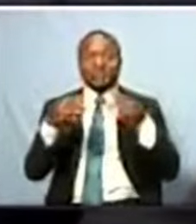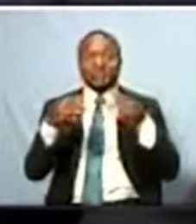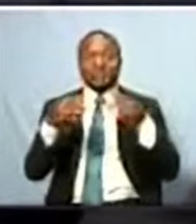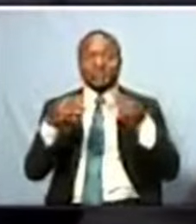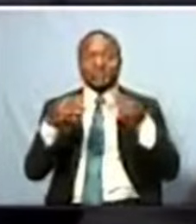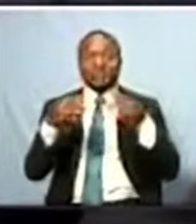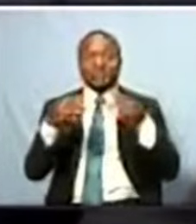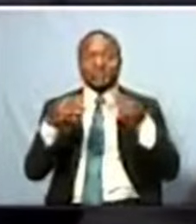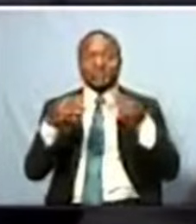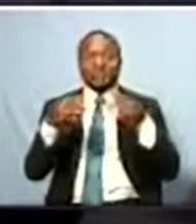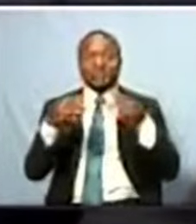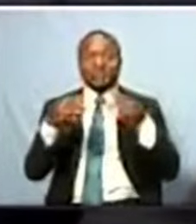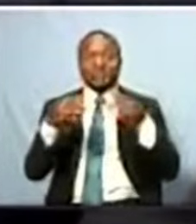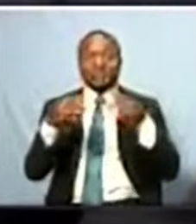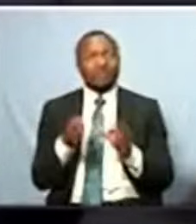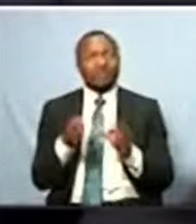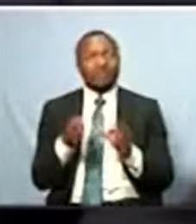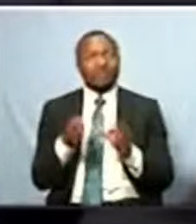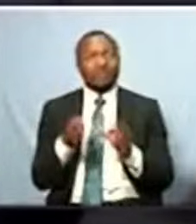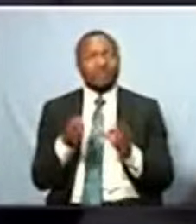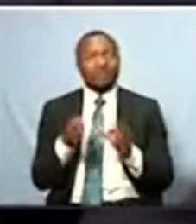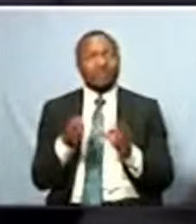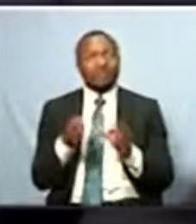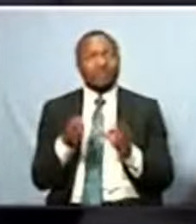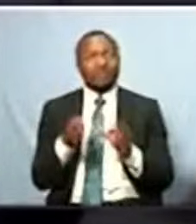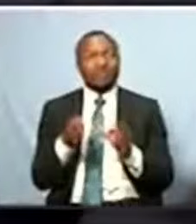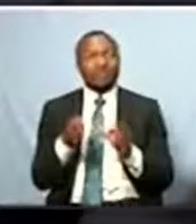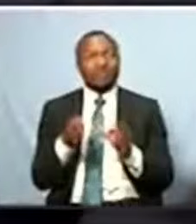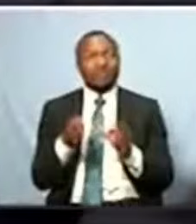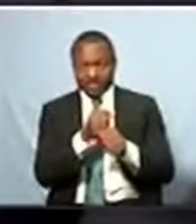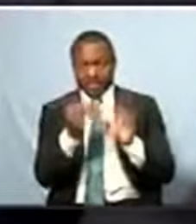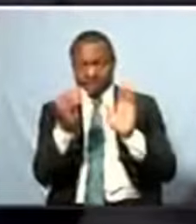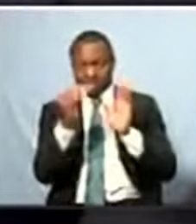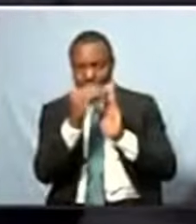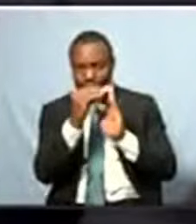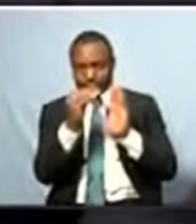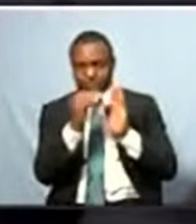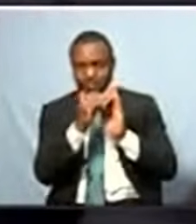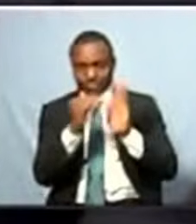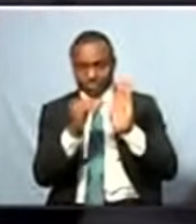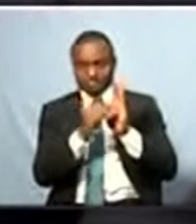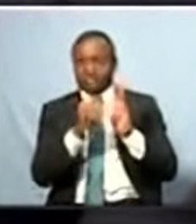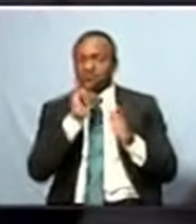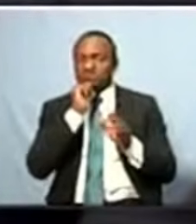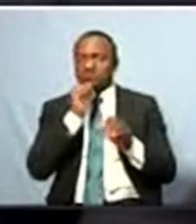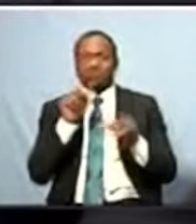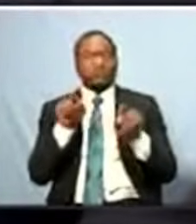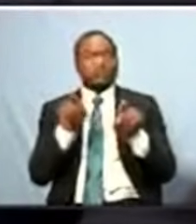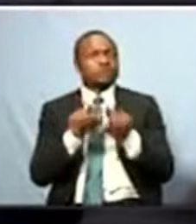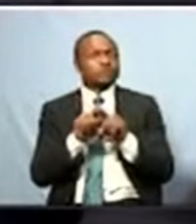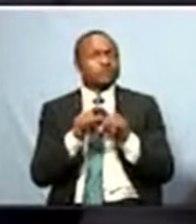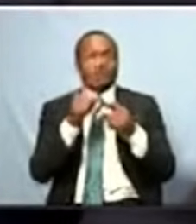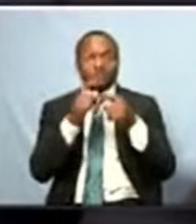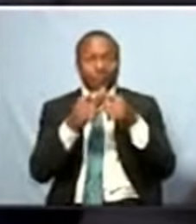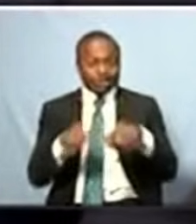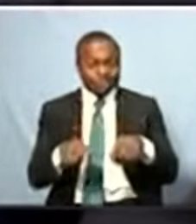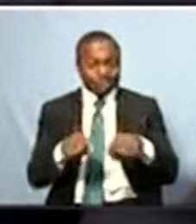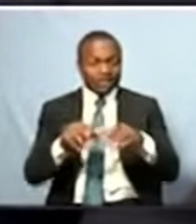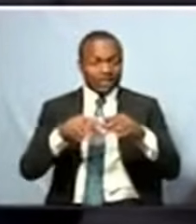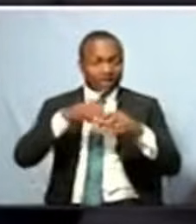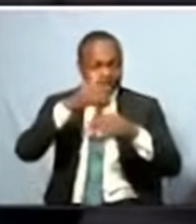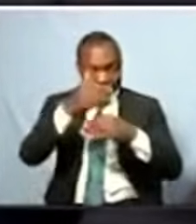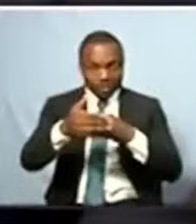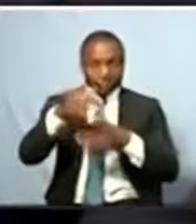factors that prevailed at the time of compiling that list are not the same as the reality that comes out of